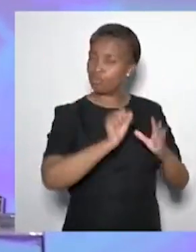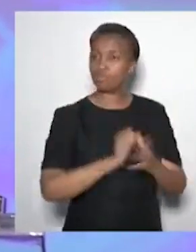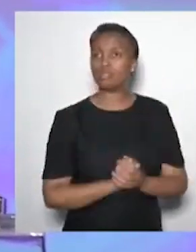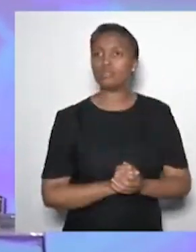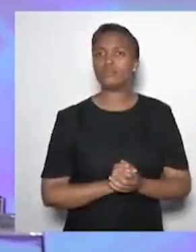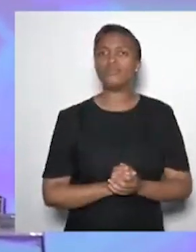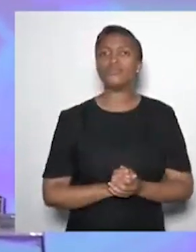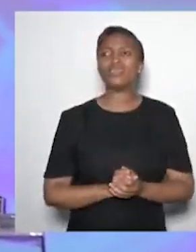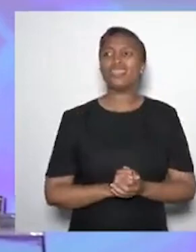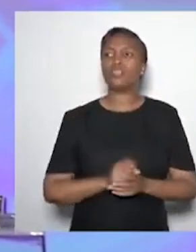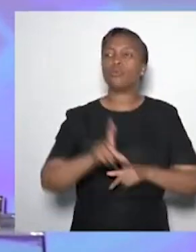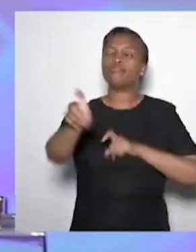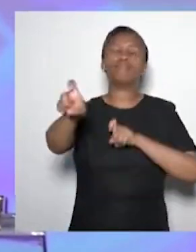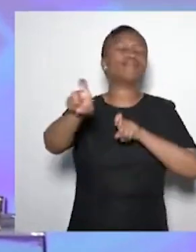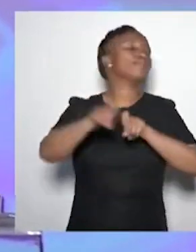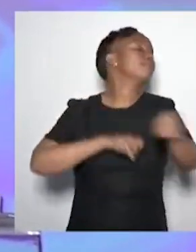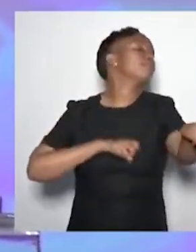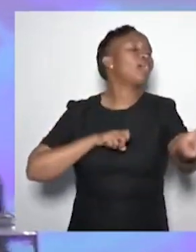You will run away,